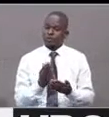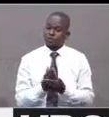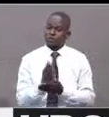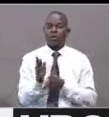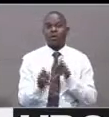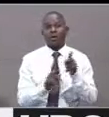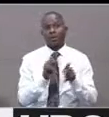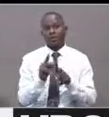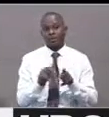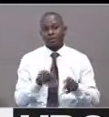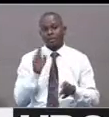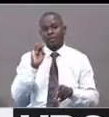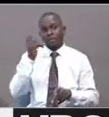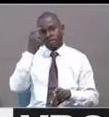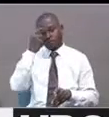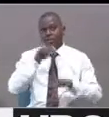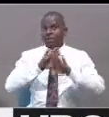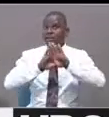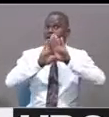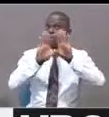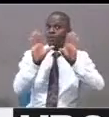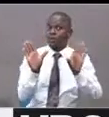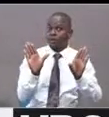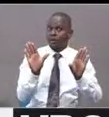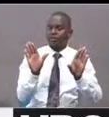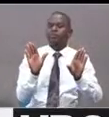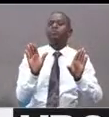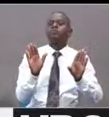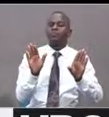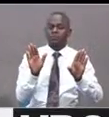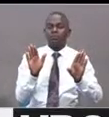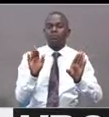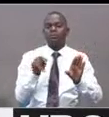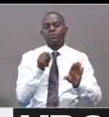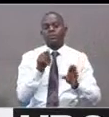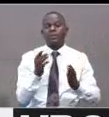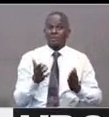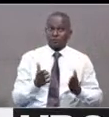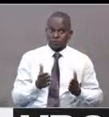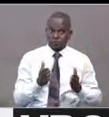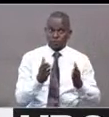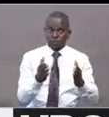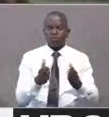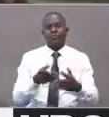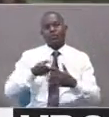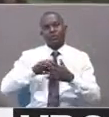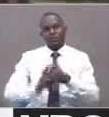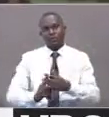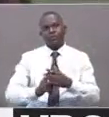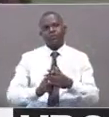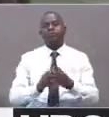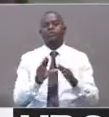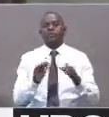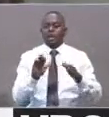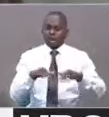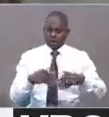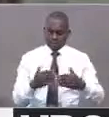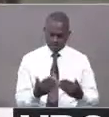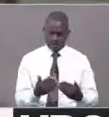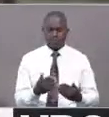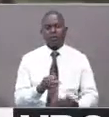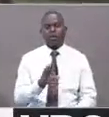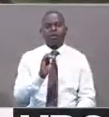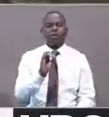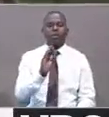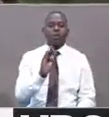people that the government is aware and that these roads will be worked on. However, Ongola